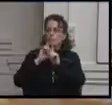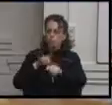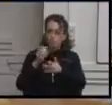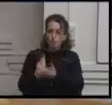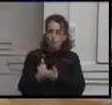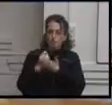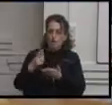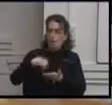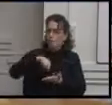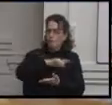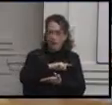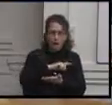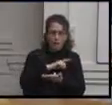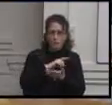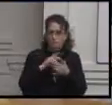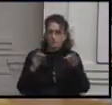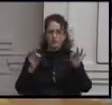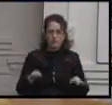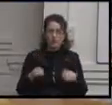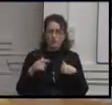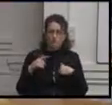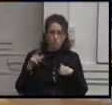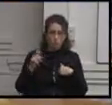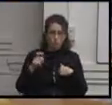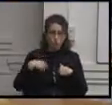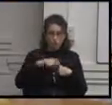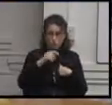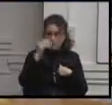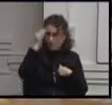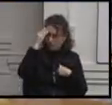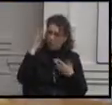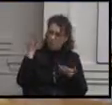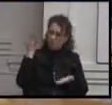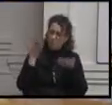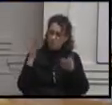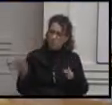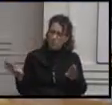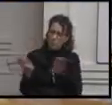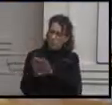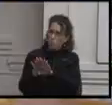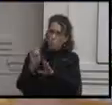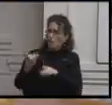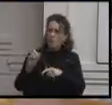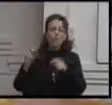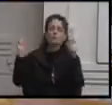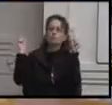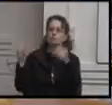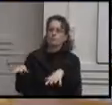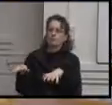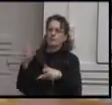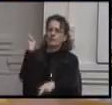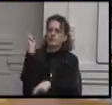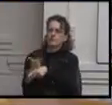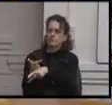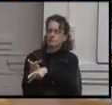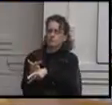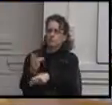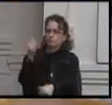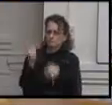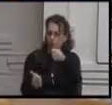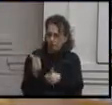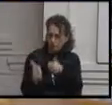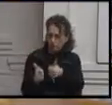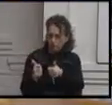whether we should even think about closing Station 2. And so that's why we're here tonight. So I think what we'll